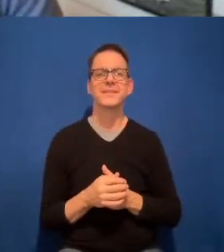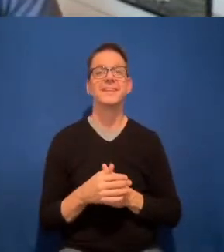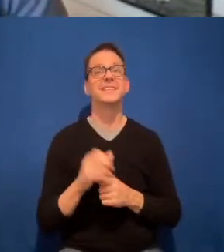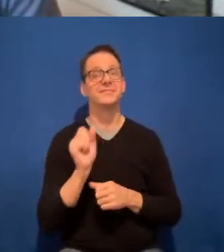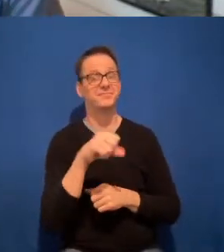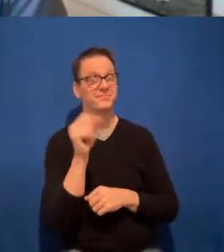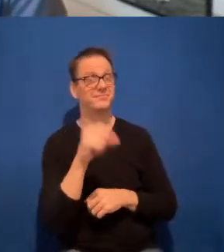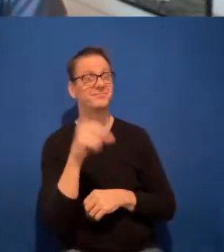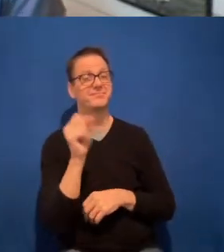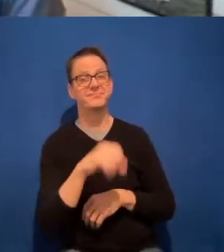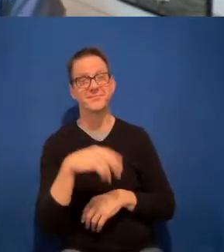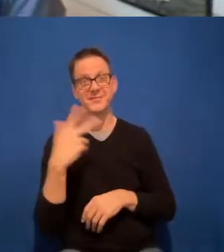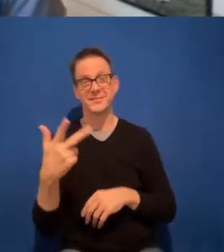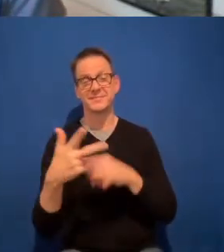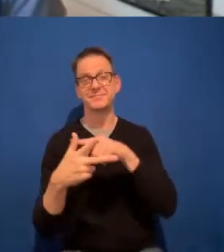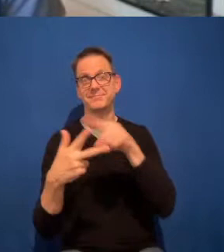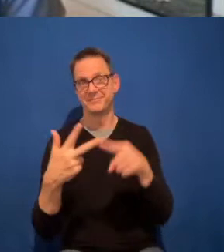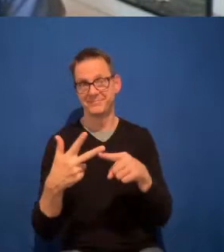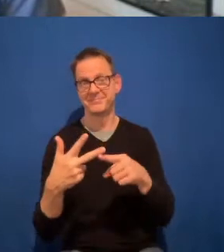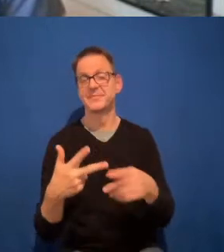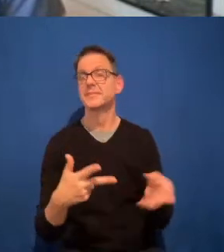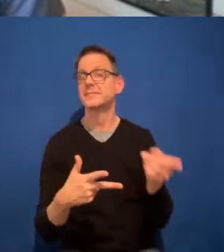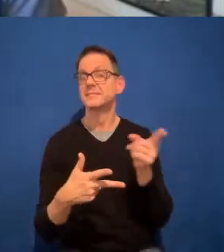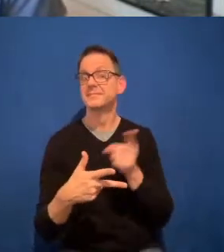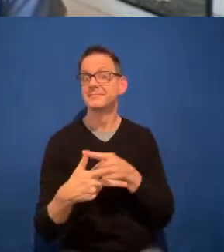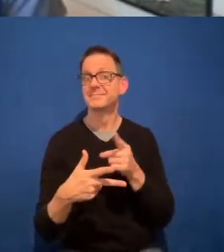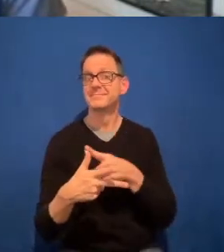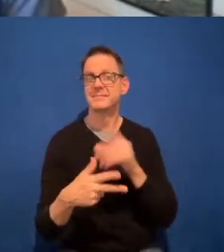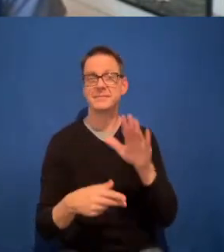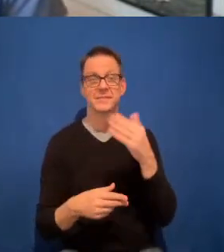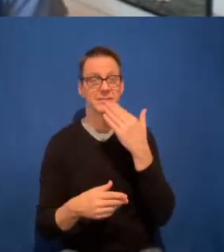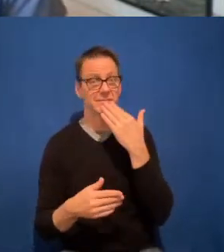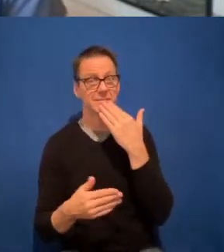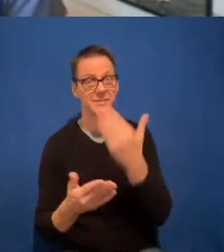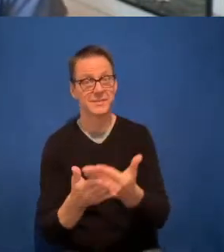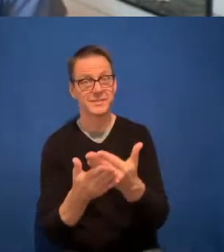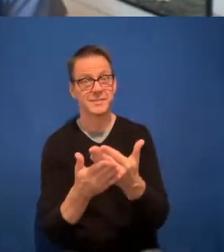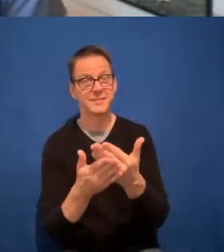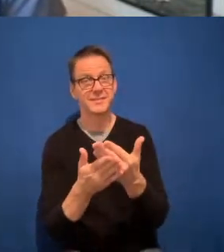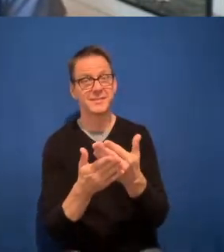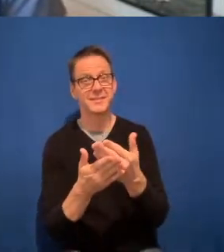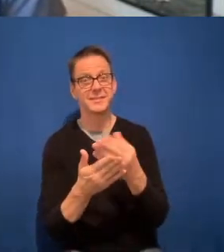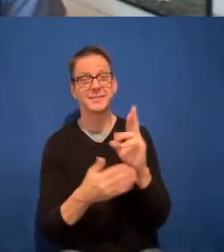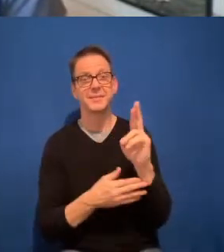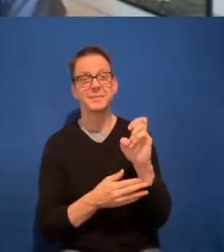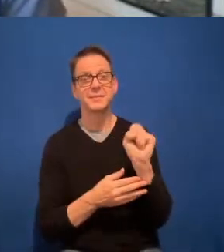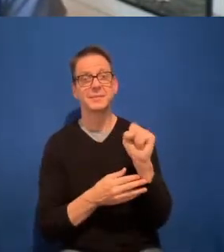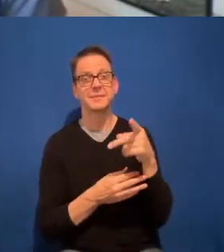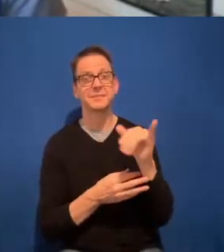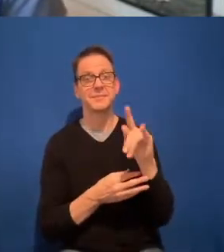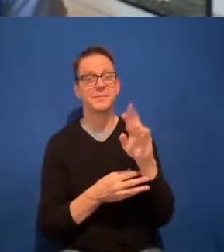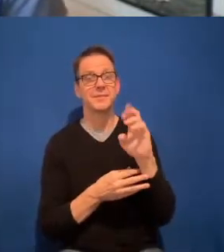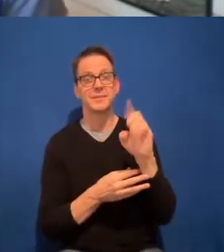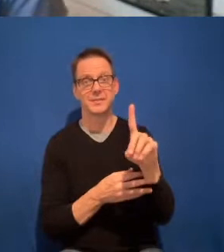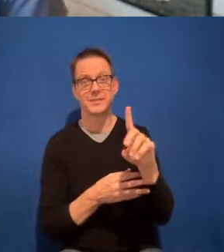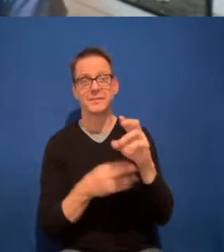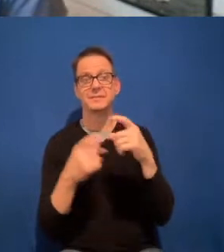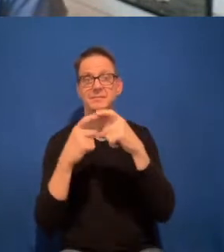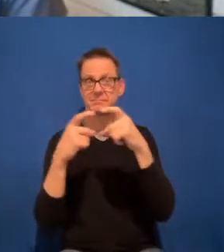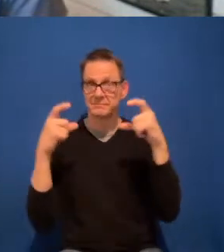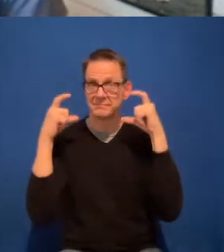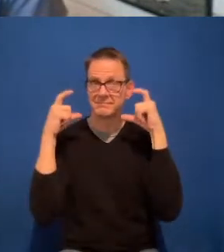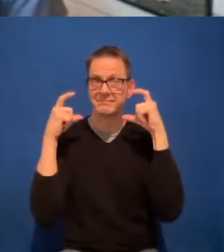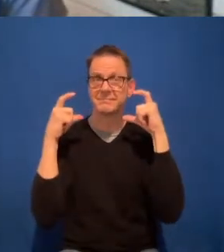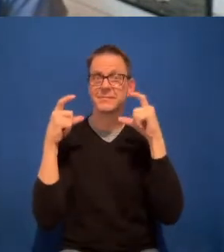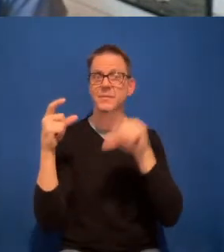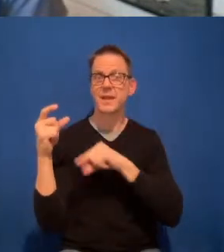that were essential. We wore well-fitting respirator masks. My daughter has an N99 from Vitacore.